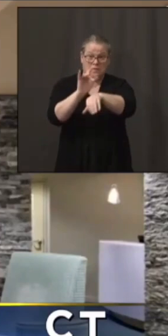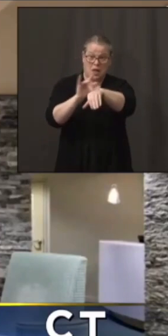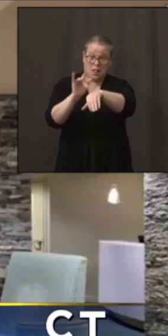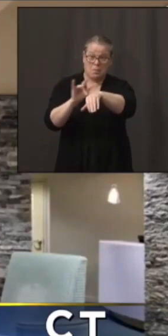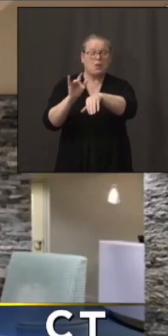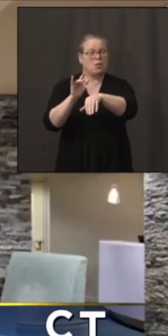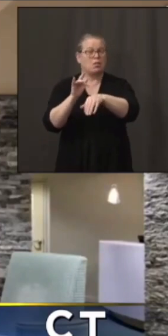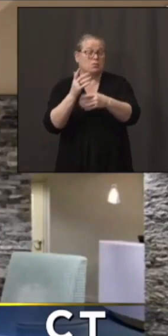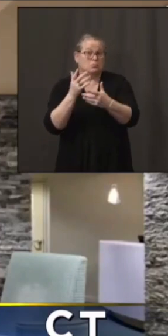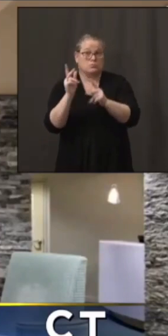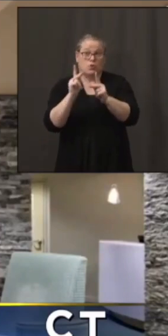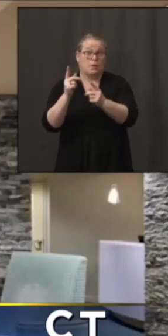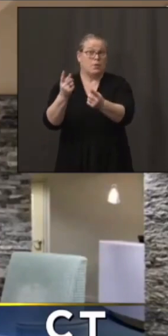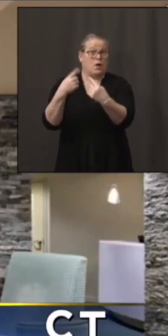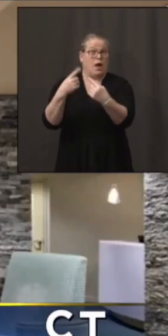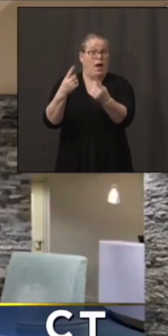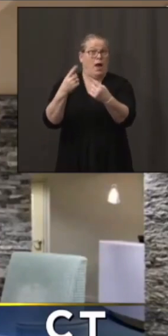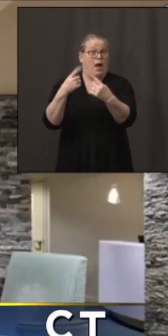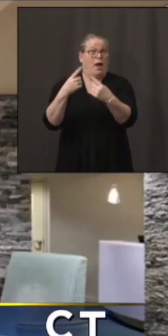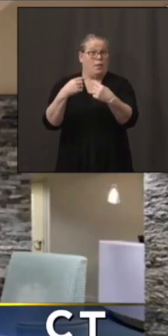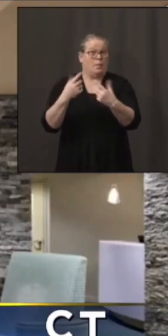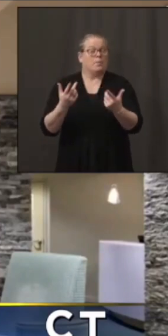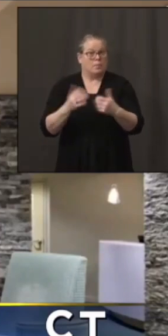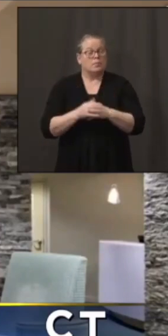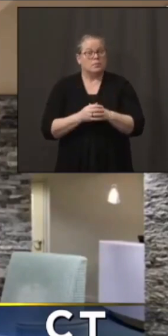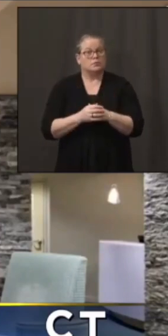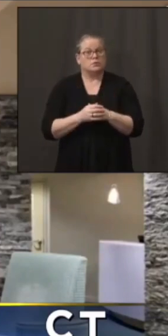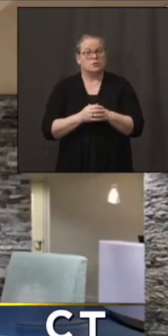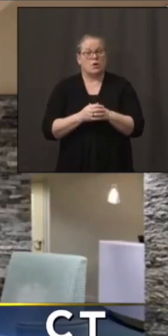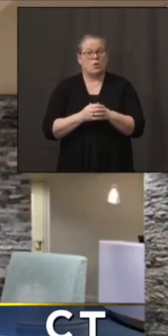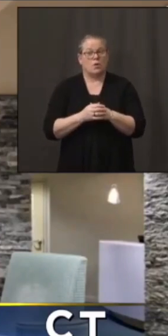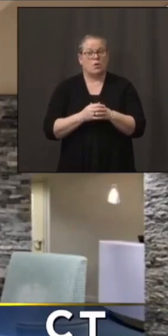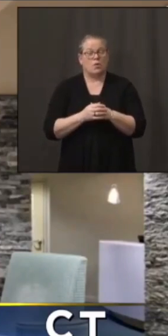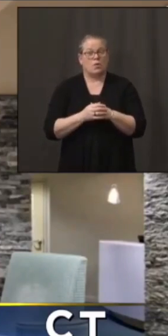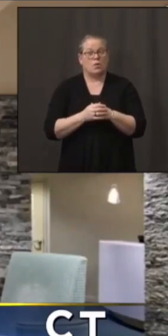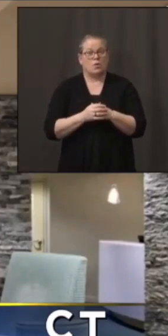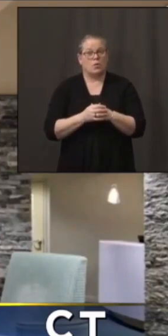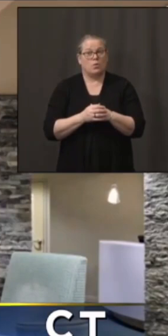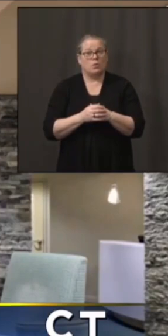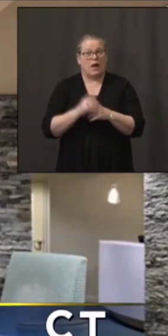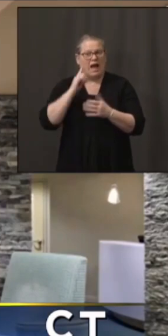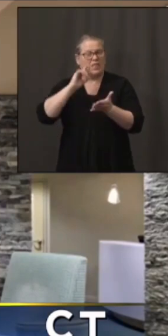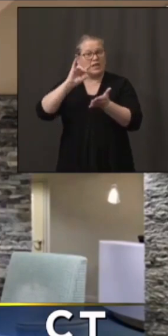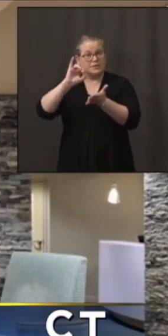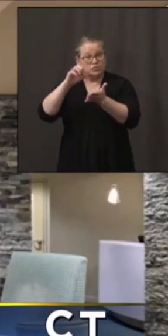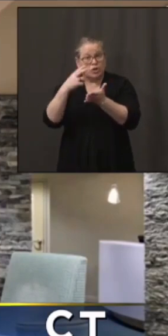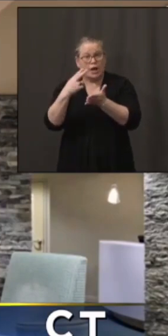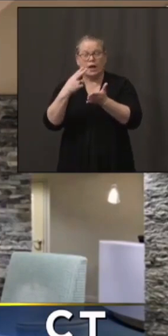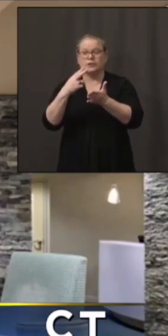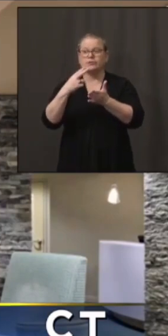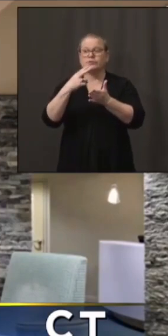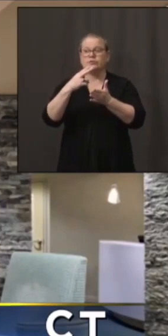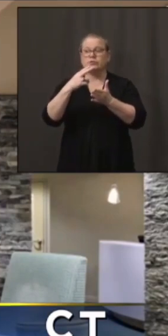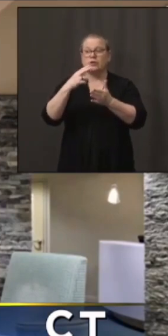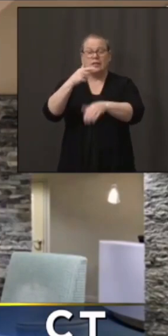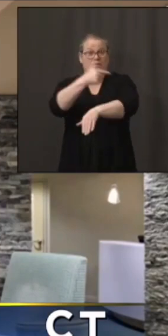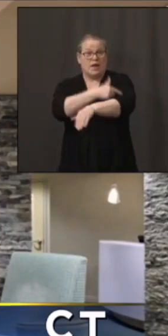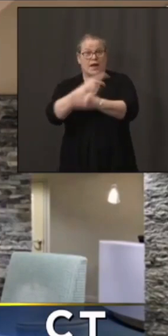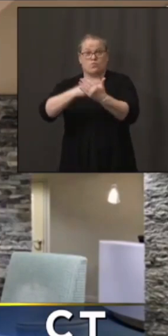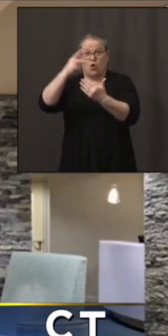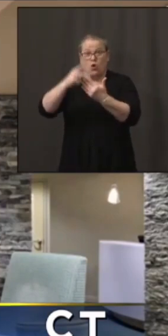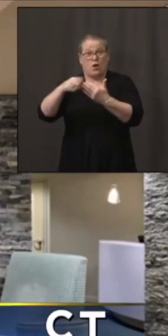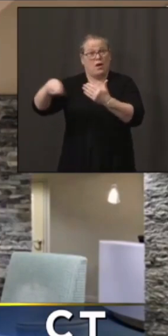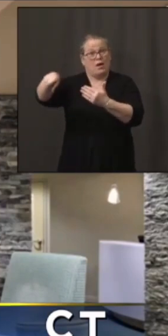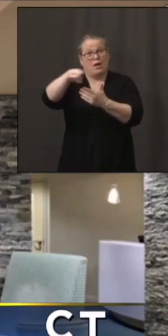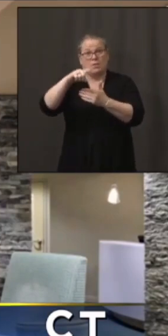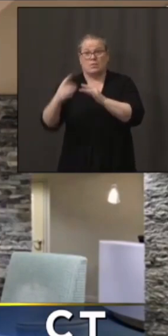came to us. So I think in part, Josh and the vaccination program leadership have reached out